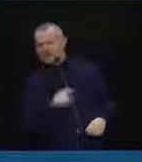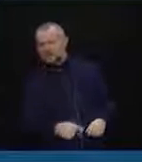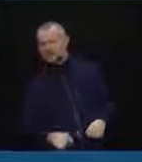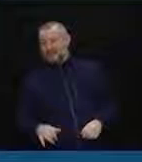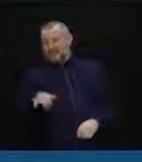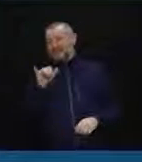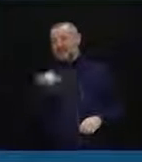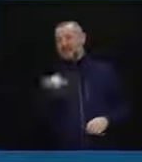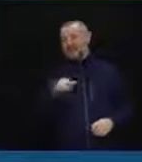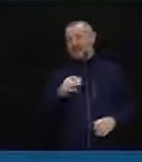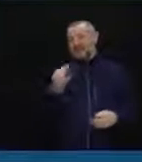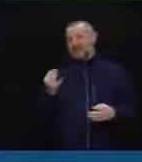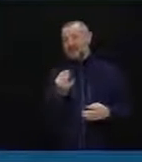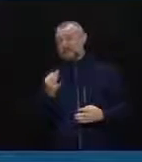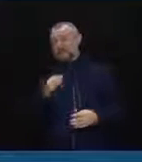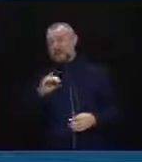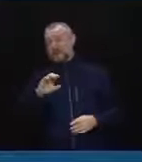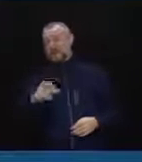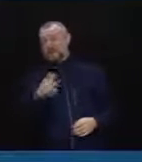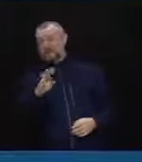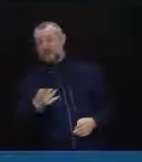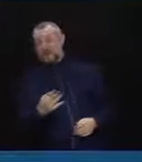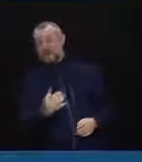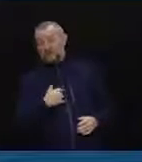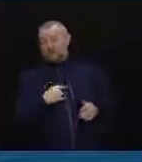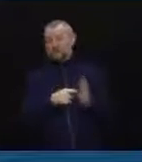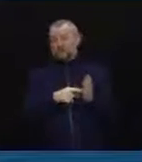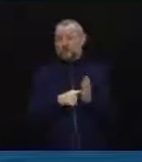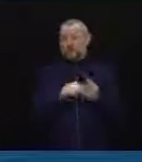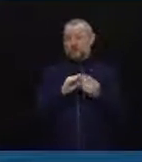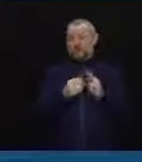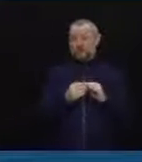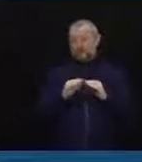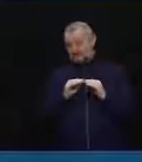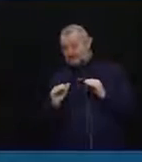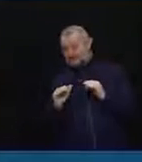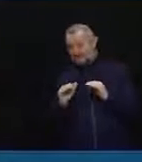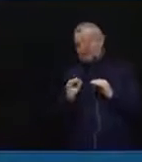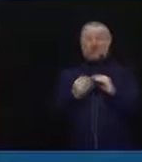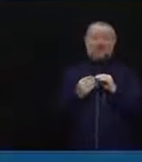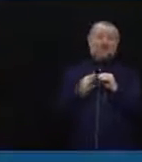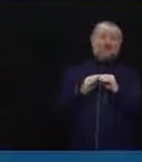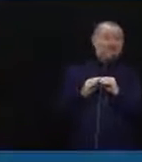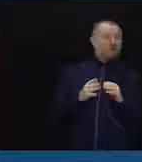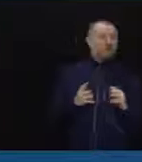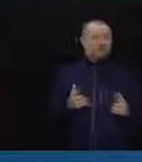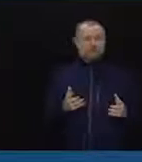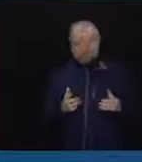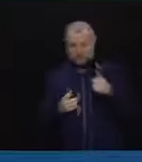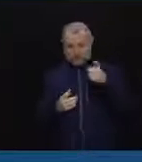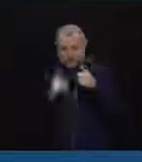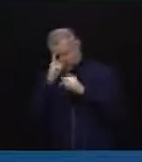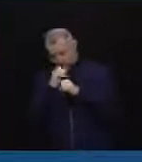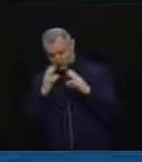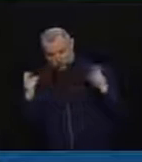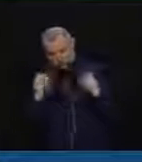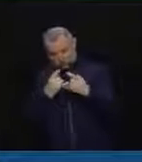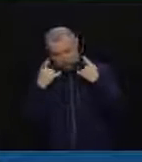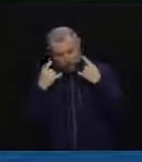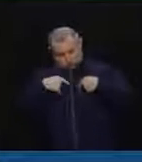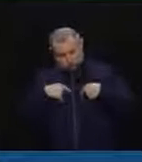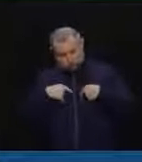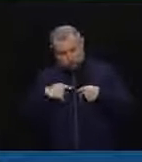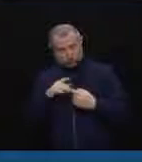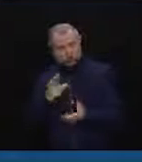there's barely been an uptick or things are basically where they are now, could you envision them lifting the school's mask mandate the following Monday, March